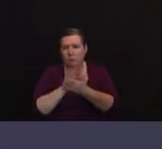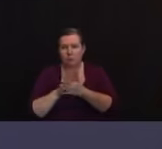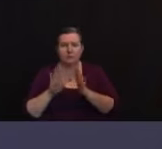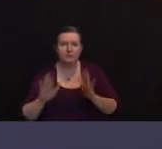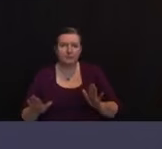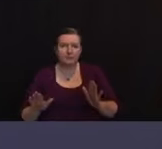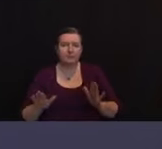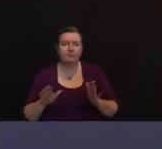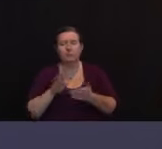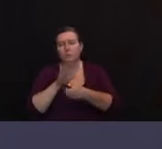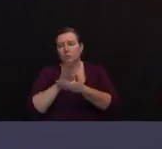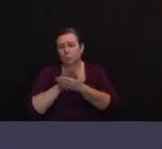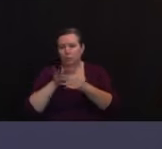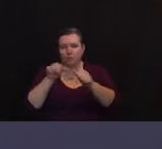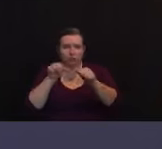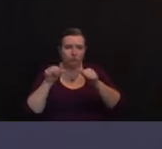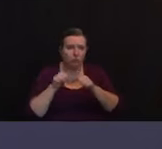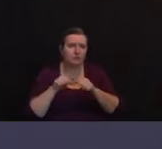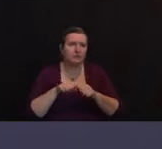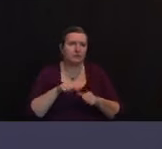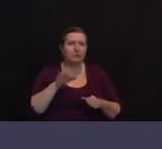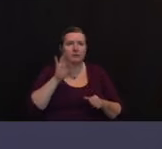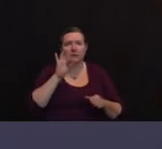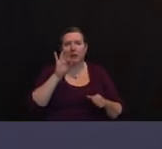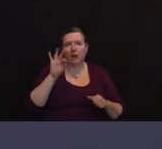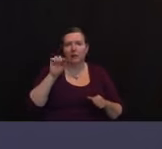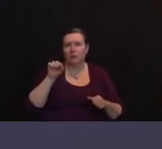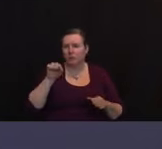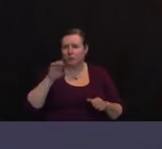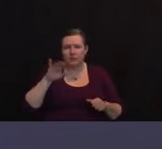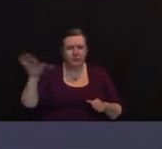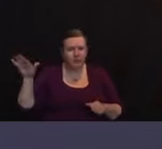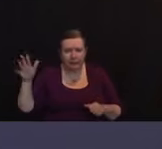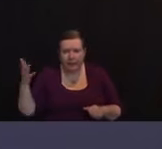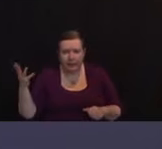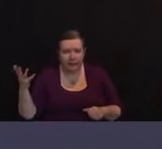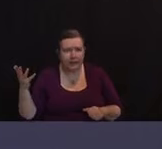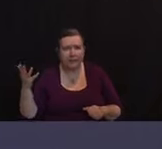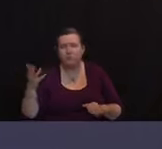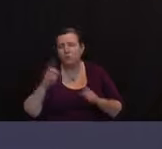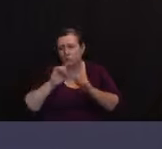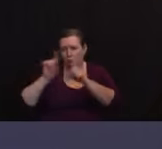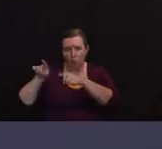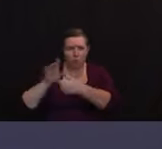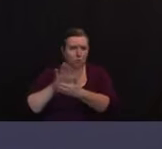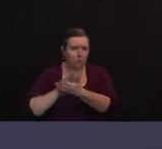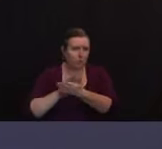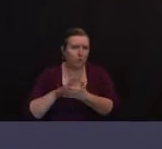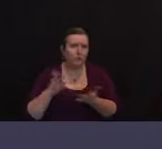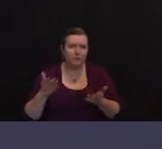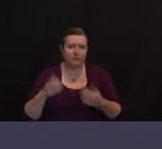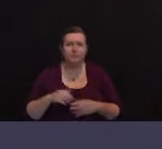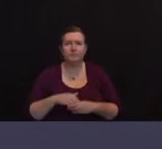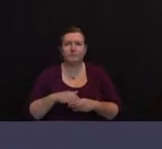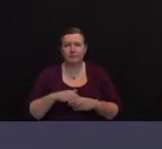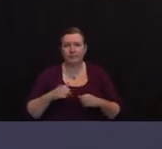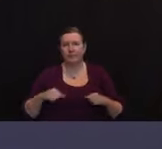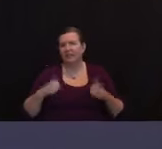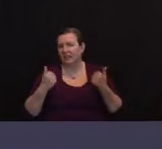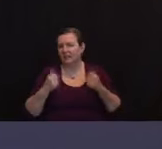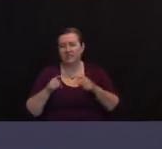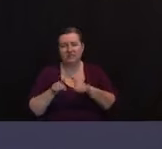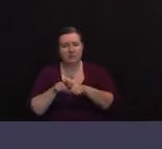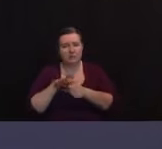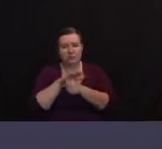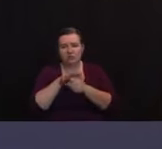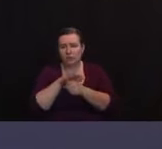clearly, 99-point-something% of kids who go to school in a public school district live in that district. So by definition, that is